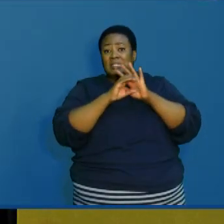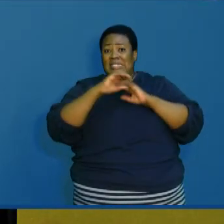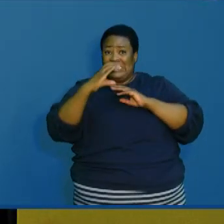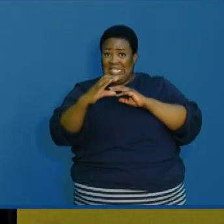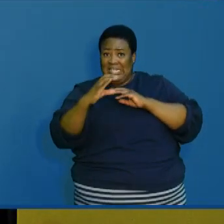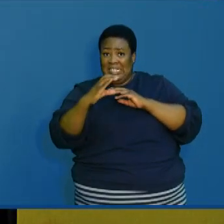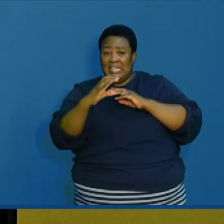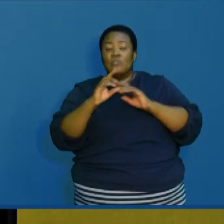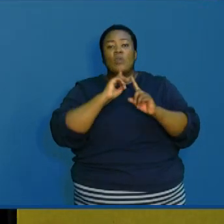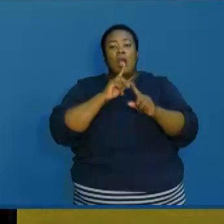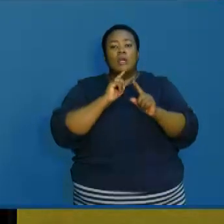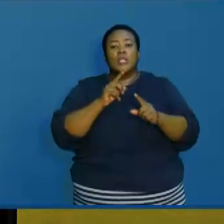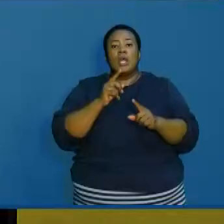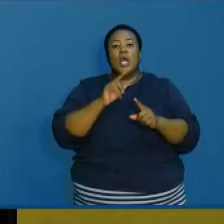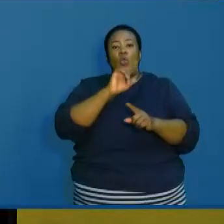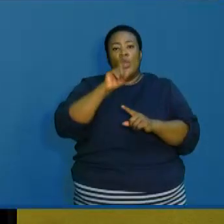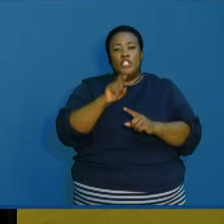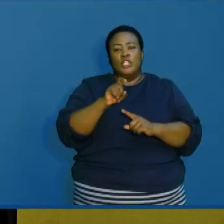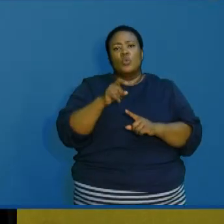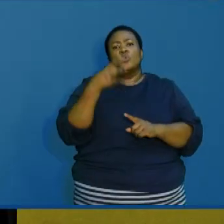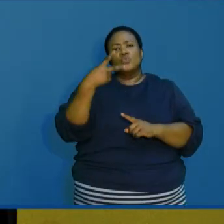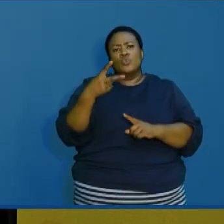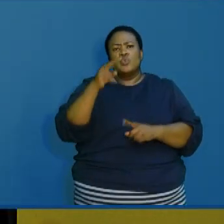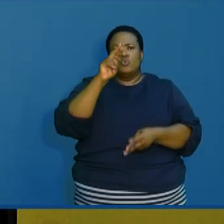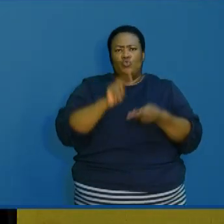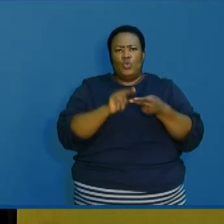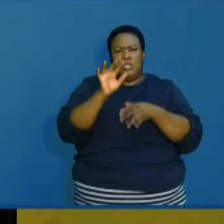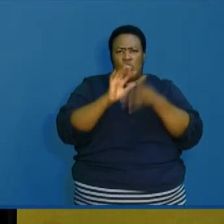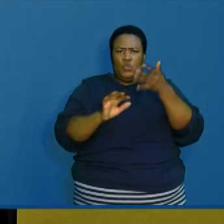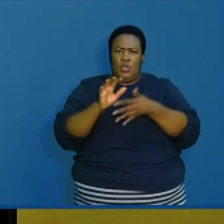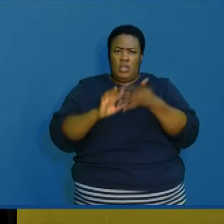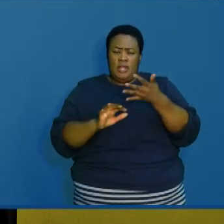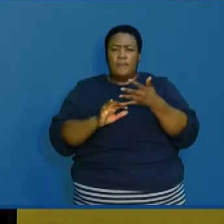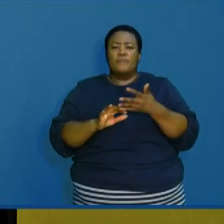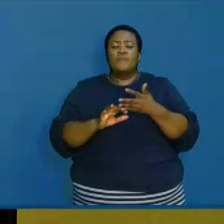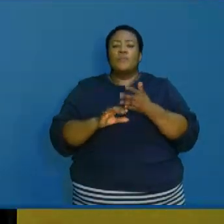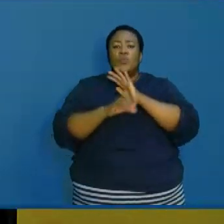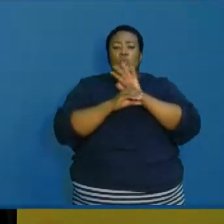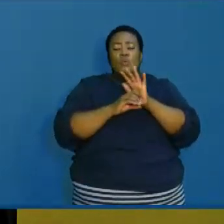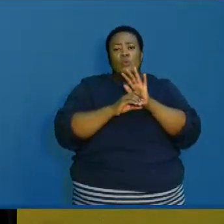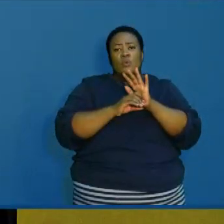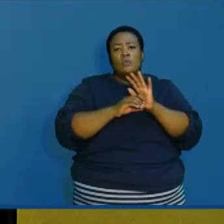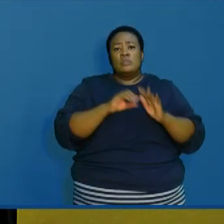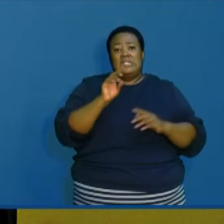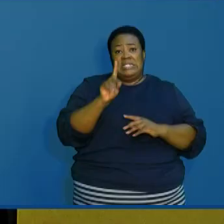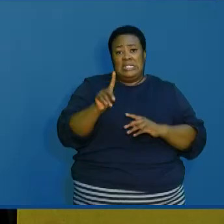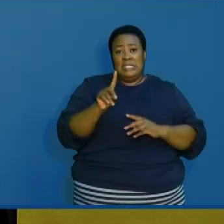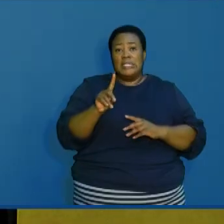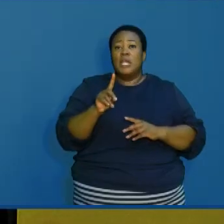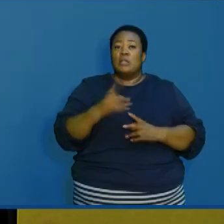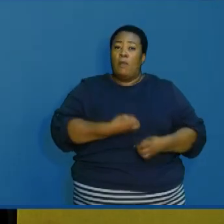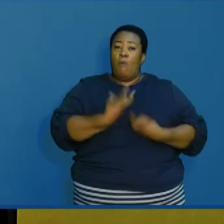on 2 short stories. In question D, you have to answer questions on 2 poetry.